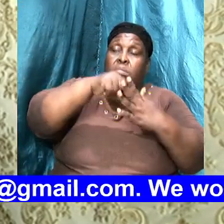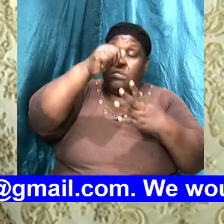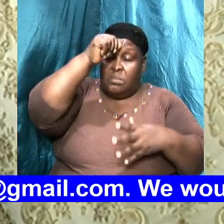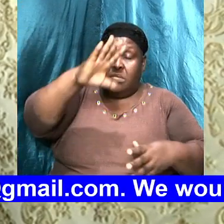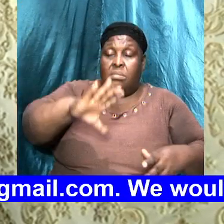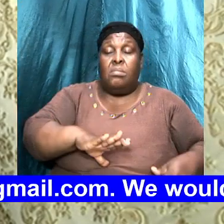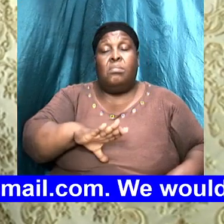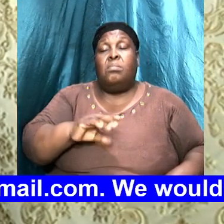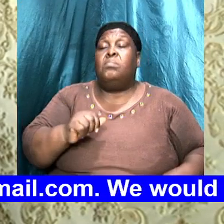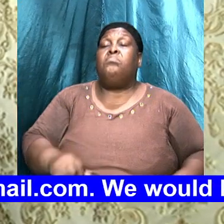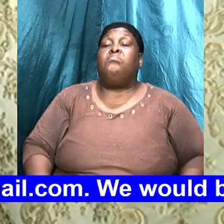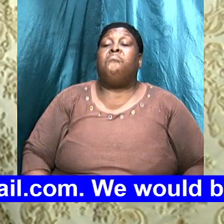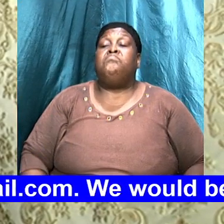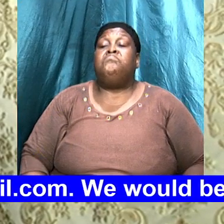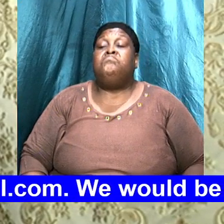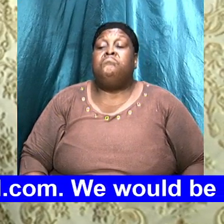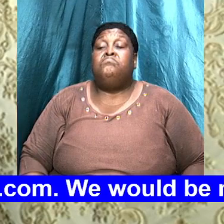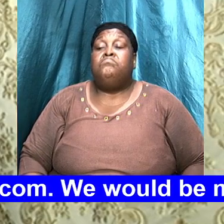flesh